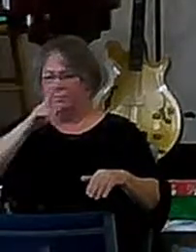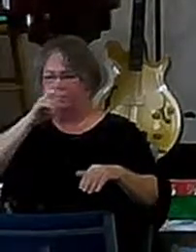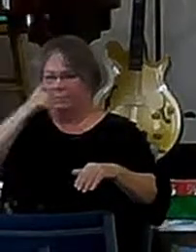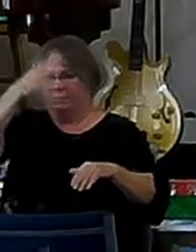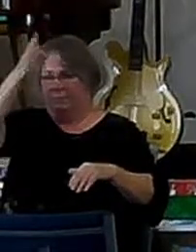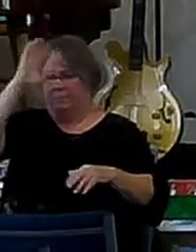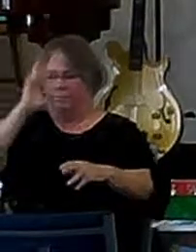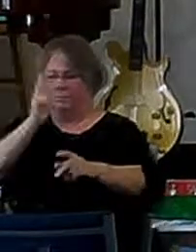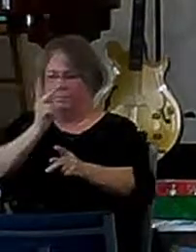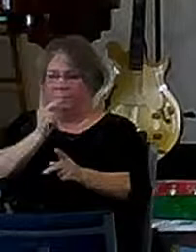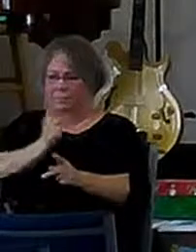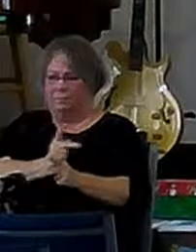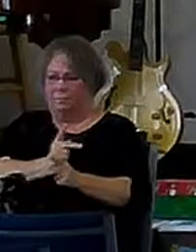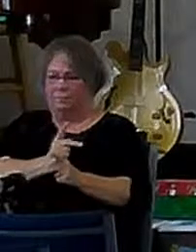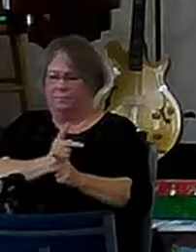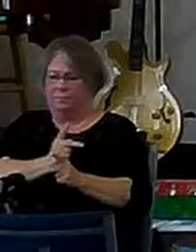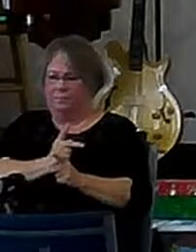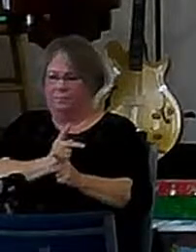keeps.